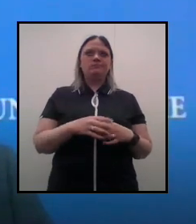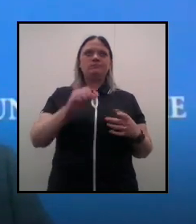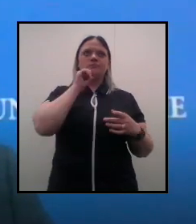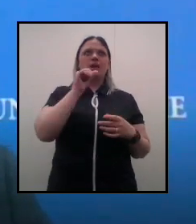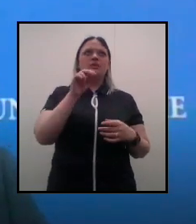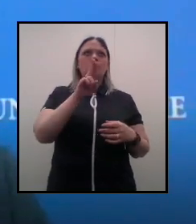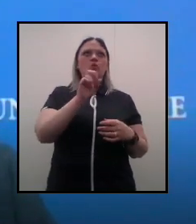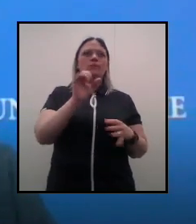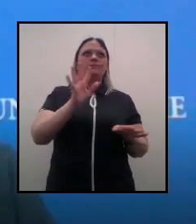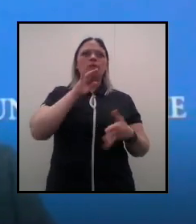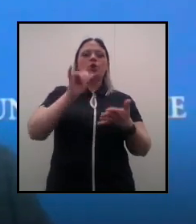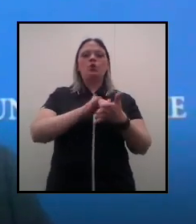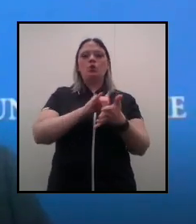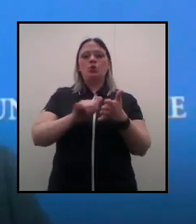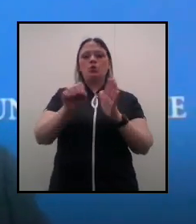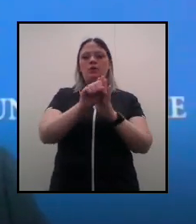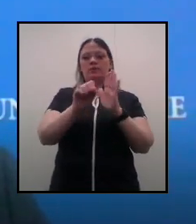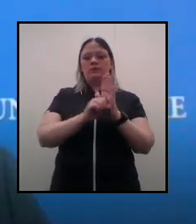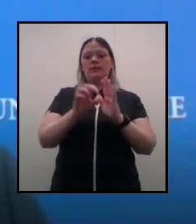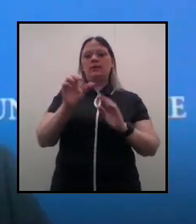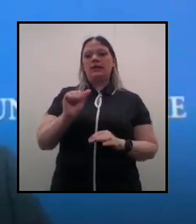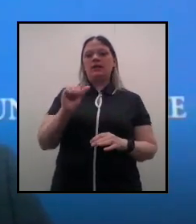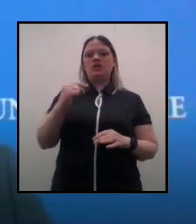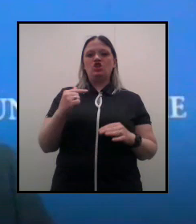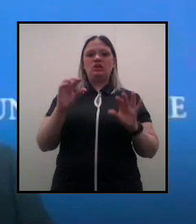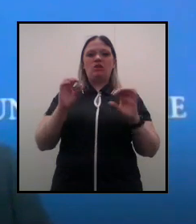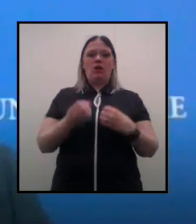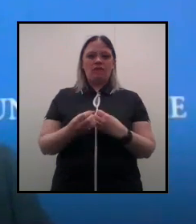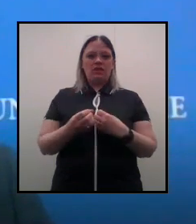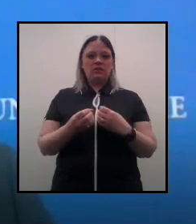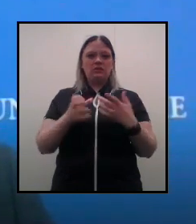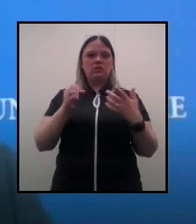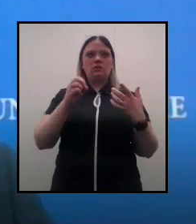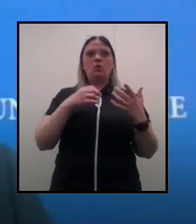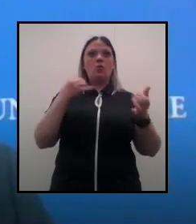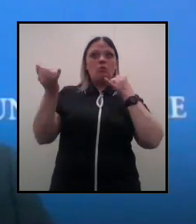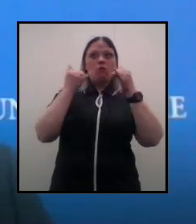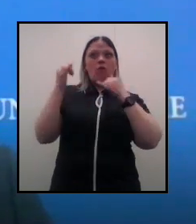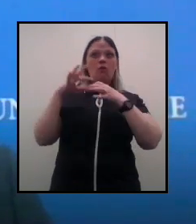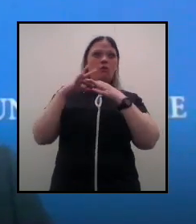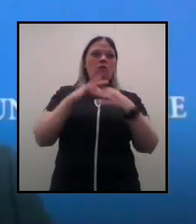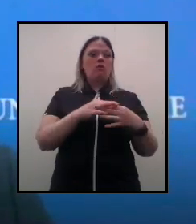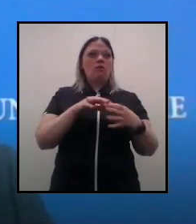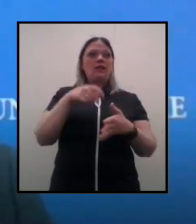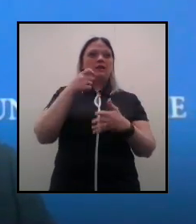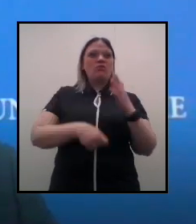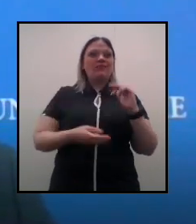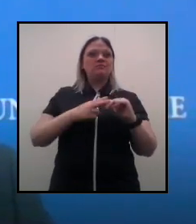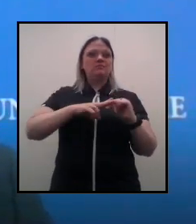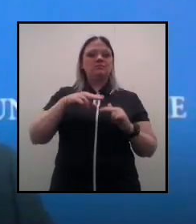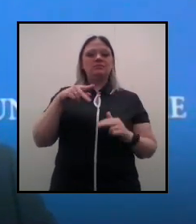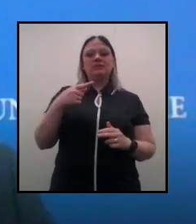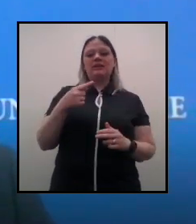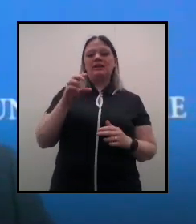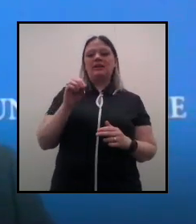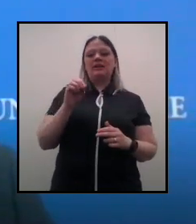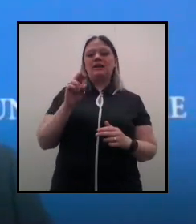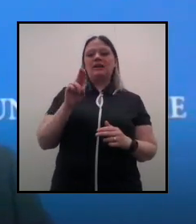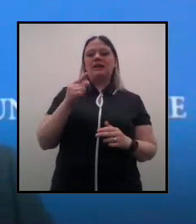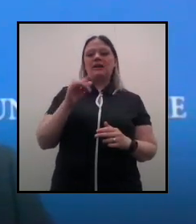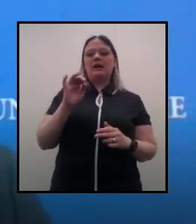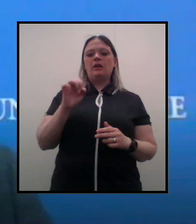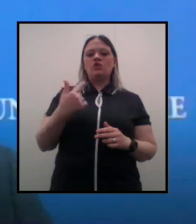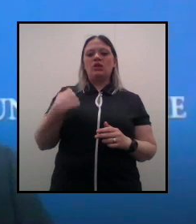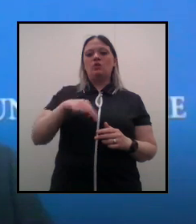U.S., the New York State Attorney General's office. So if we've been getting calls with regards to price gouging, we turn those over to the New York State